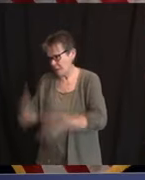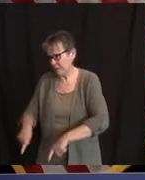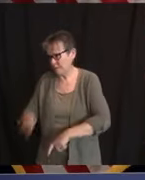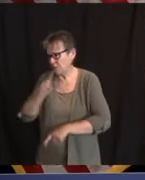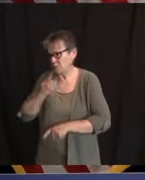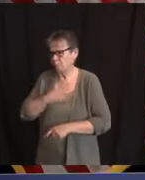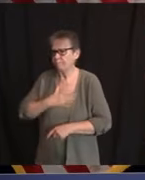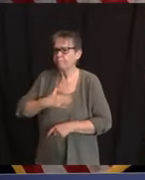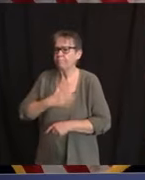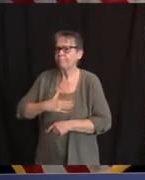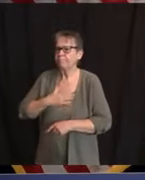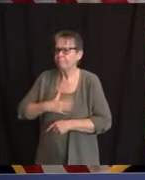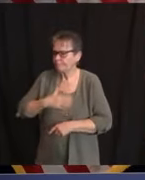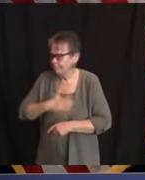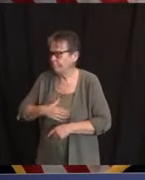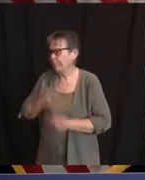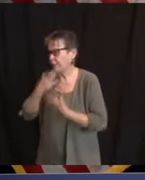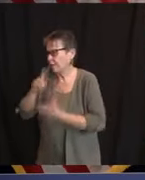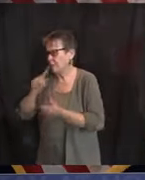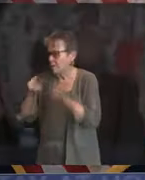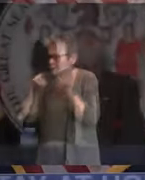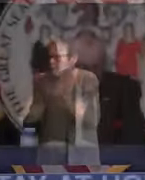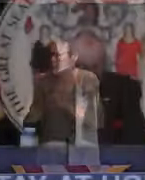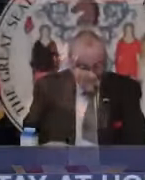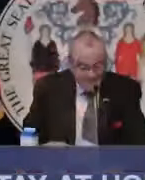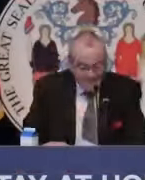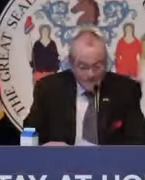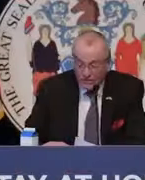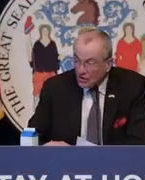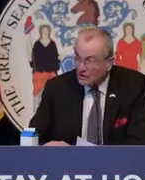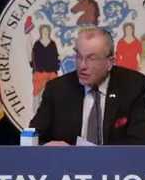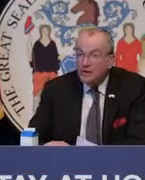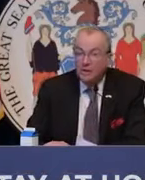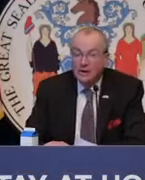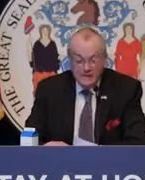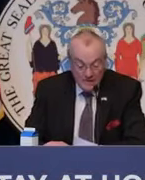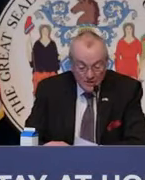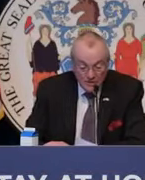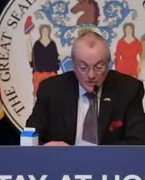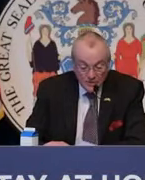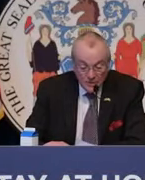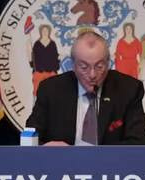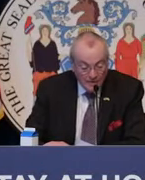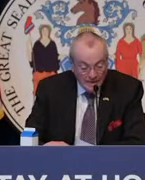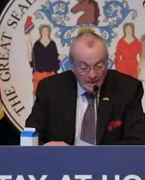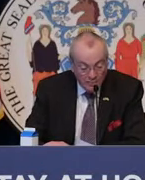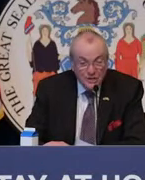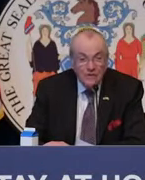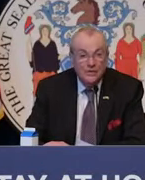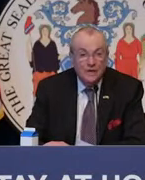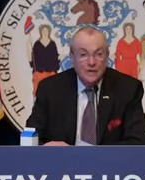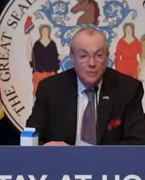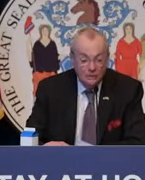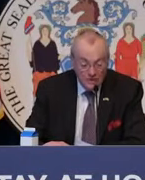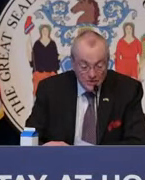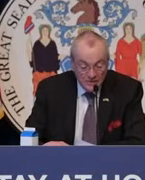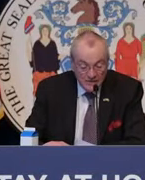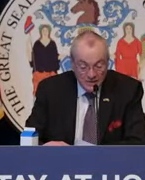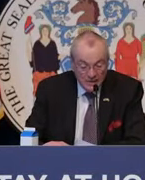a deal. So thank you again for everything. Let's turn, if we could, our attention to the overnight numbers. Yesterday,